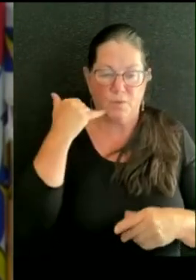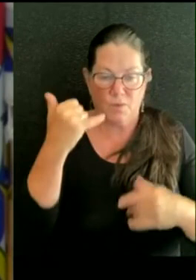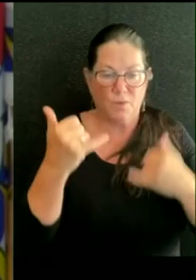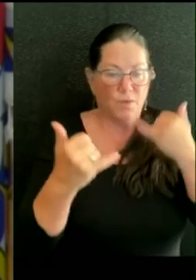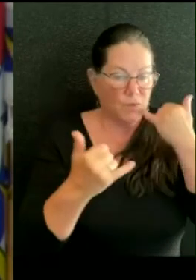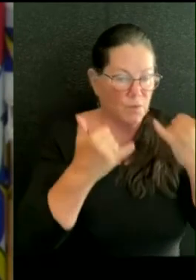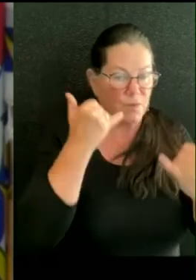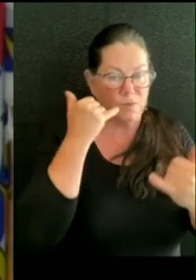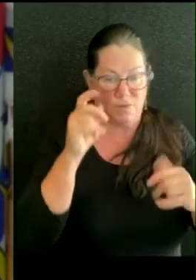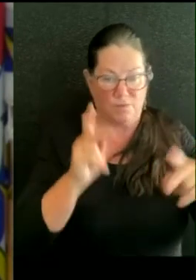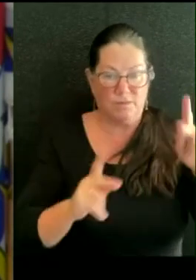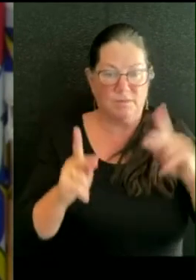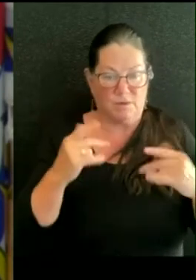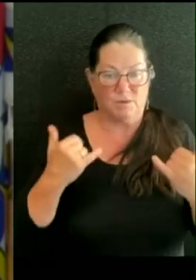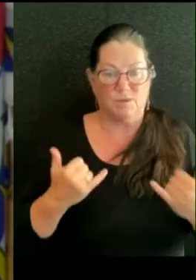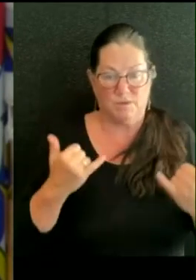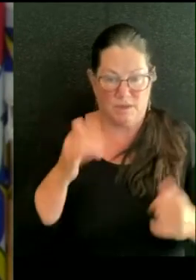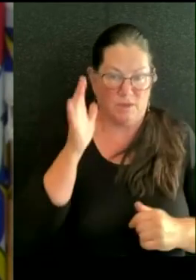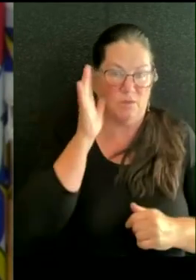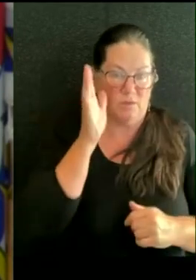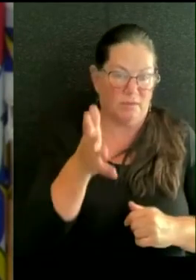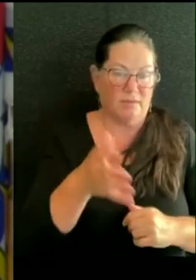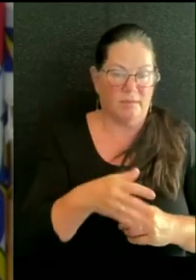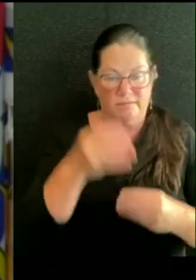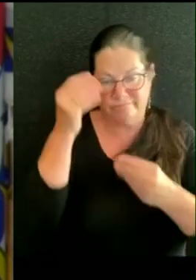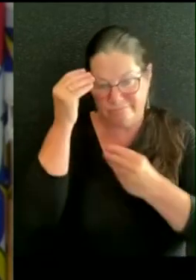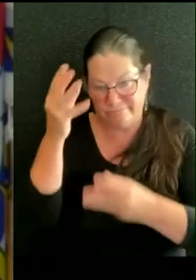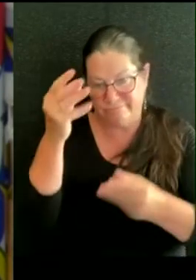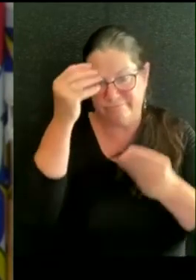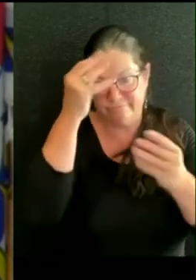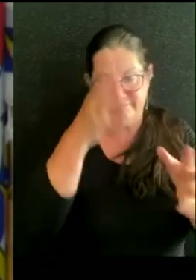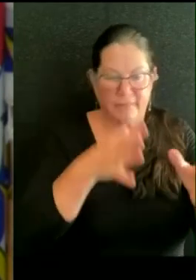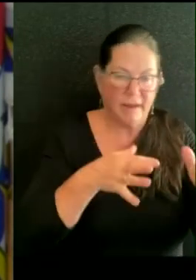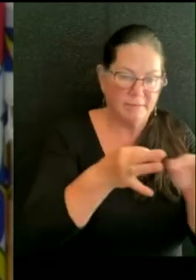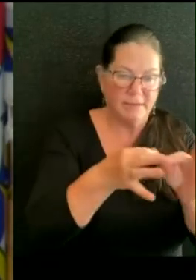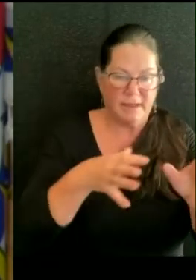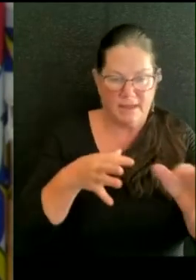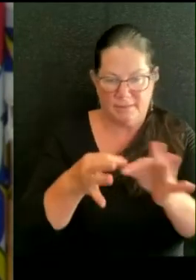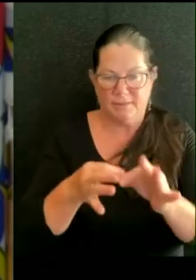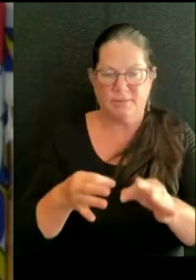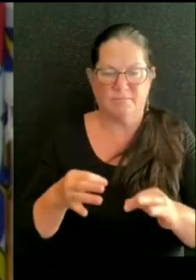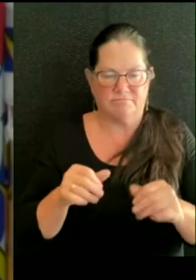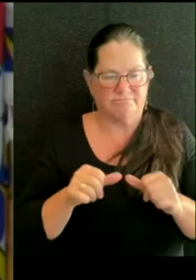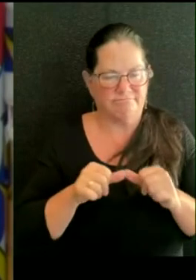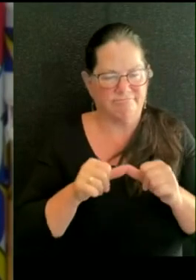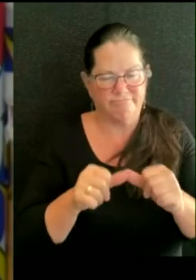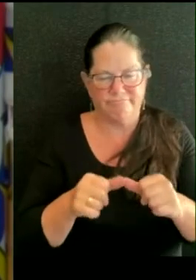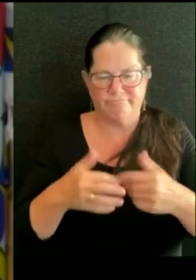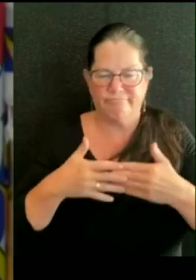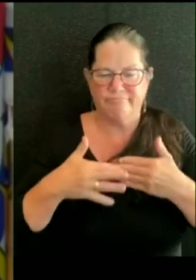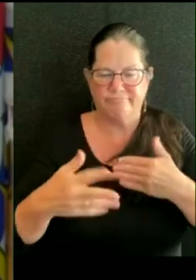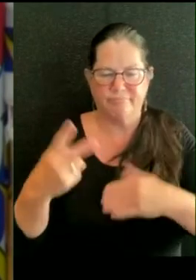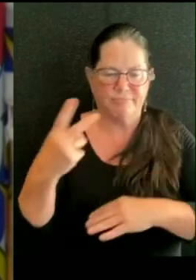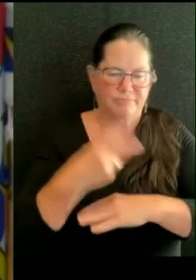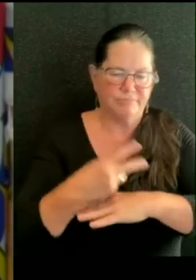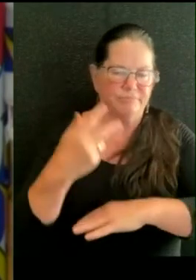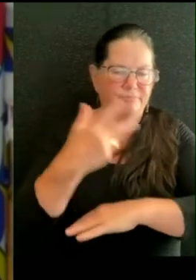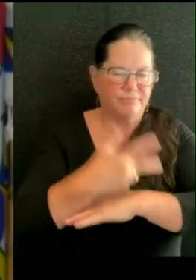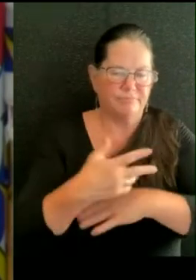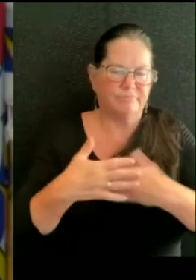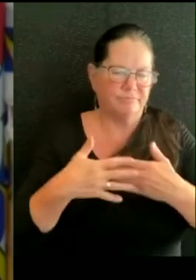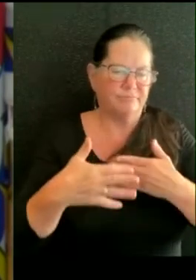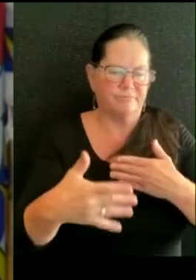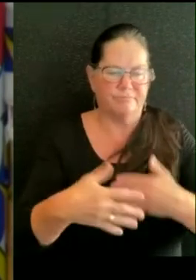today and will continue over the next few days. We will be providing additional information to the property